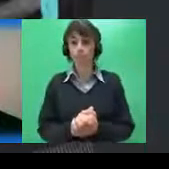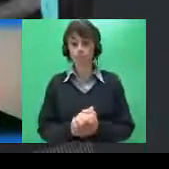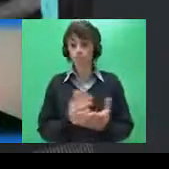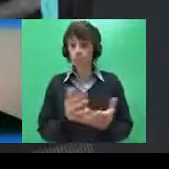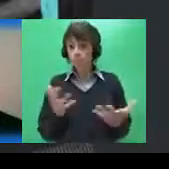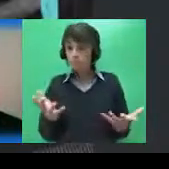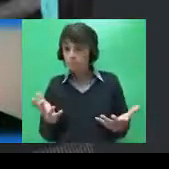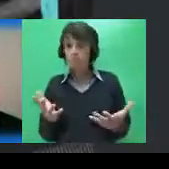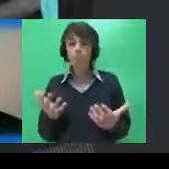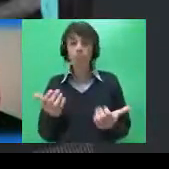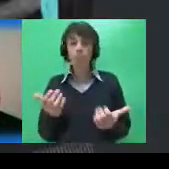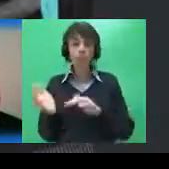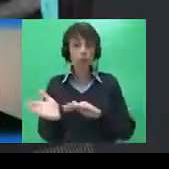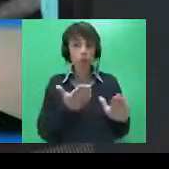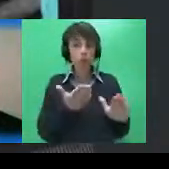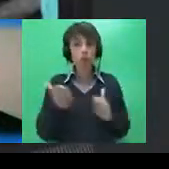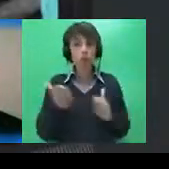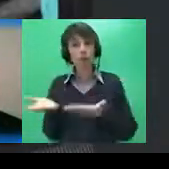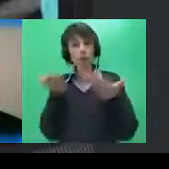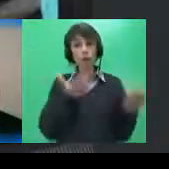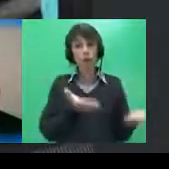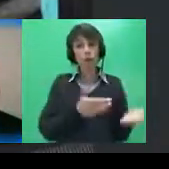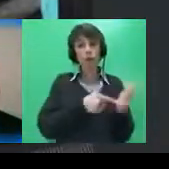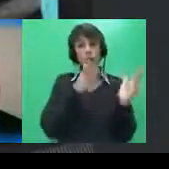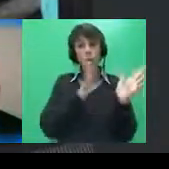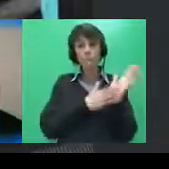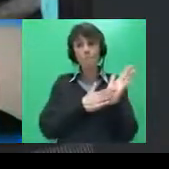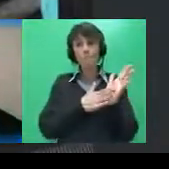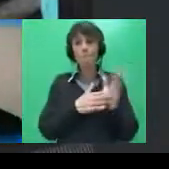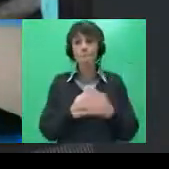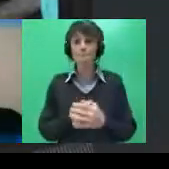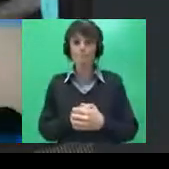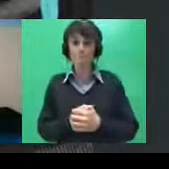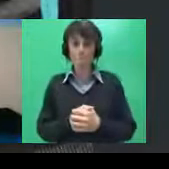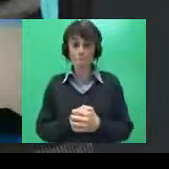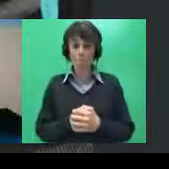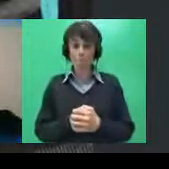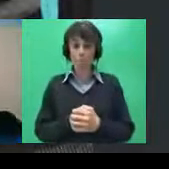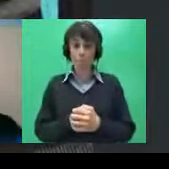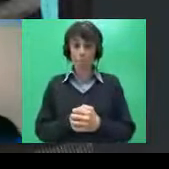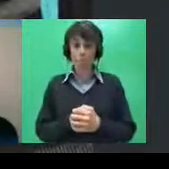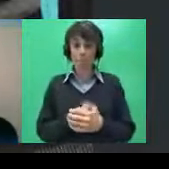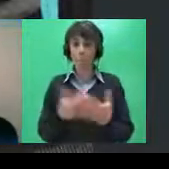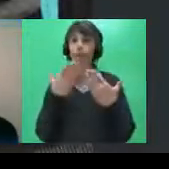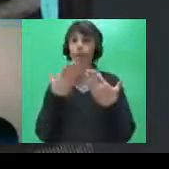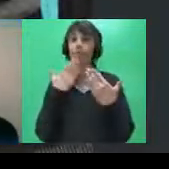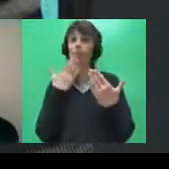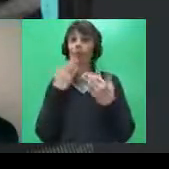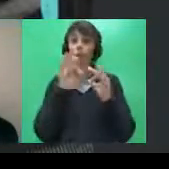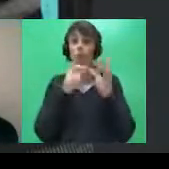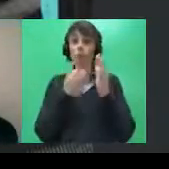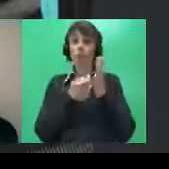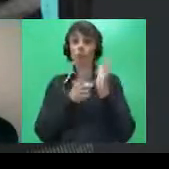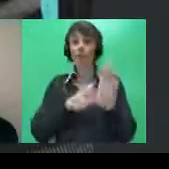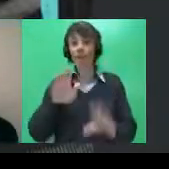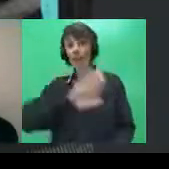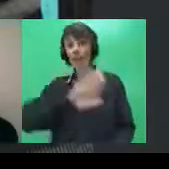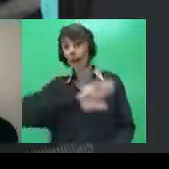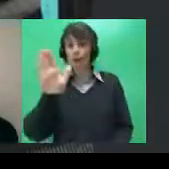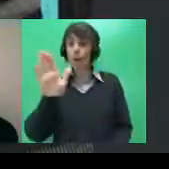can just pass you over to Tom and Gail. Thank you. Okay, thanks very much, Barry. And hi, everyone.